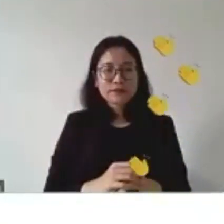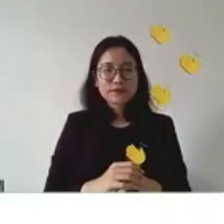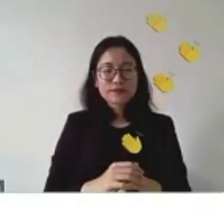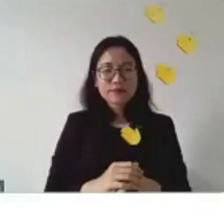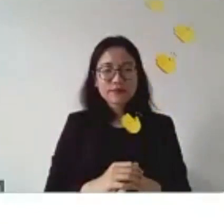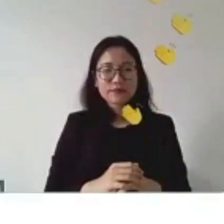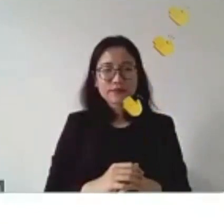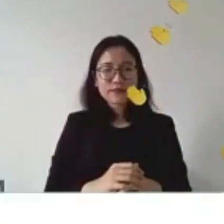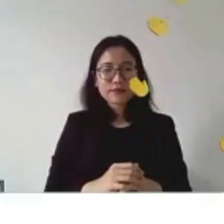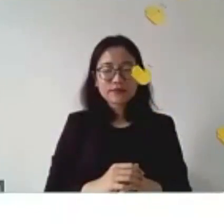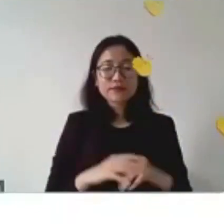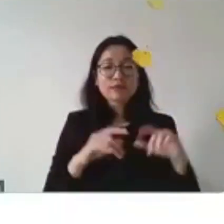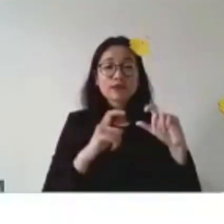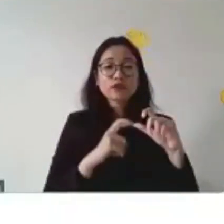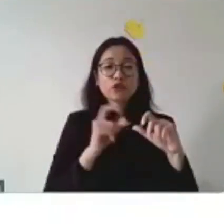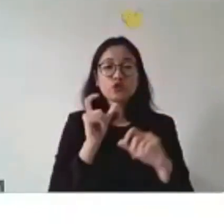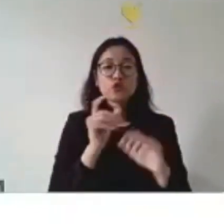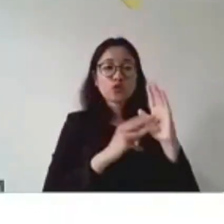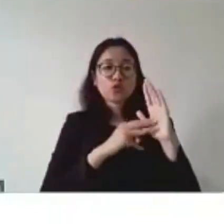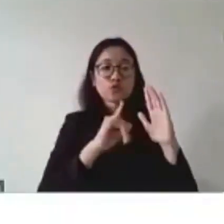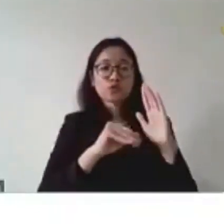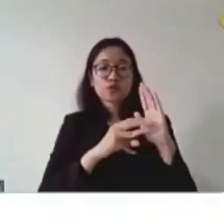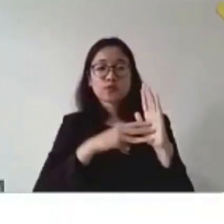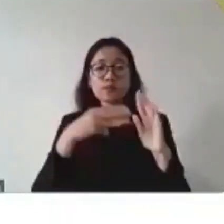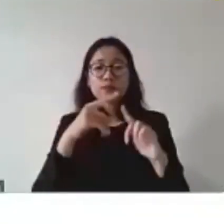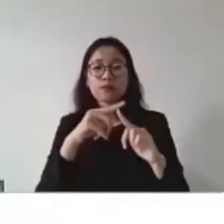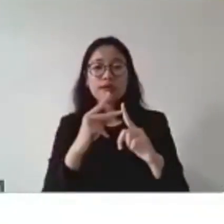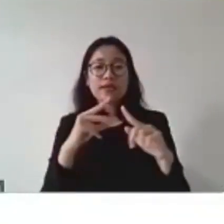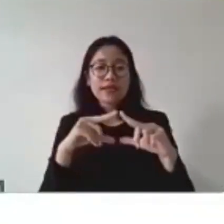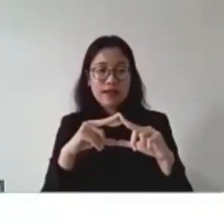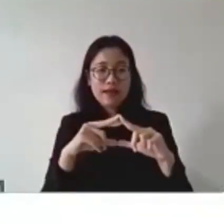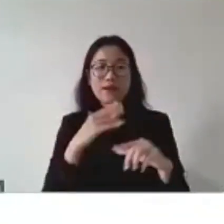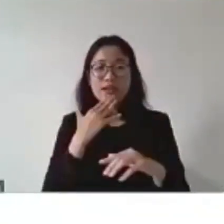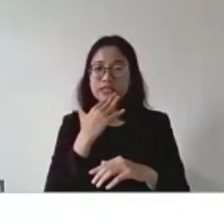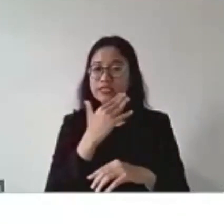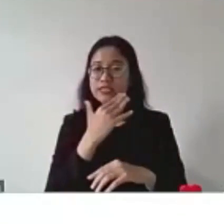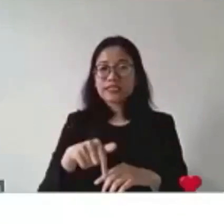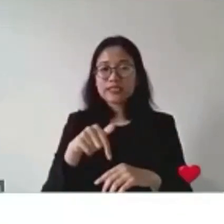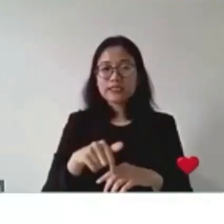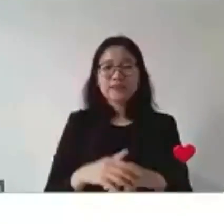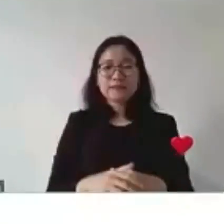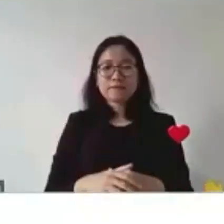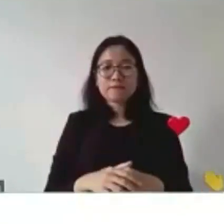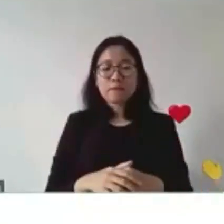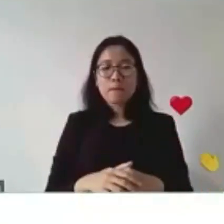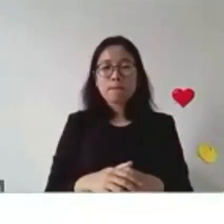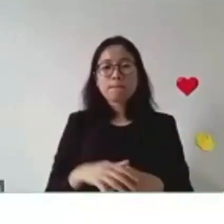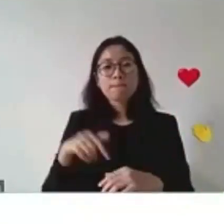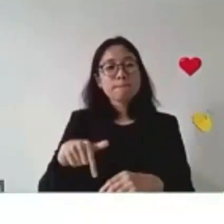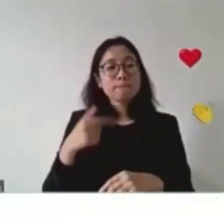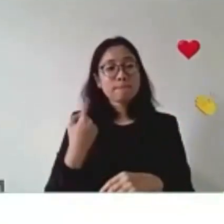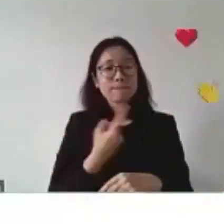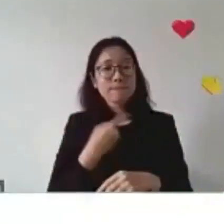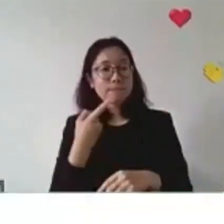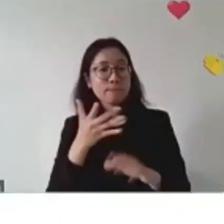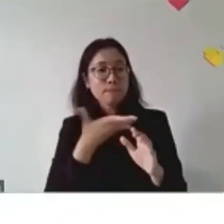So, in this session, we will have Q&A session. So we